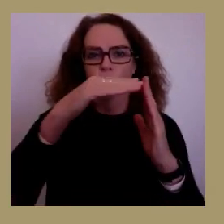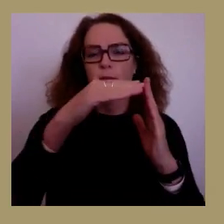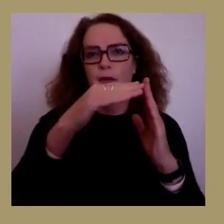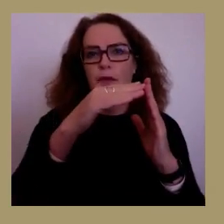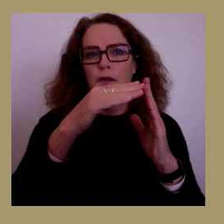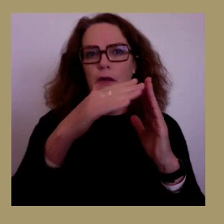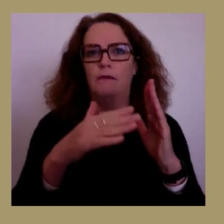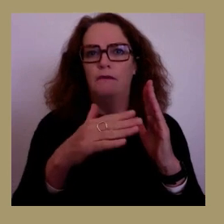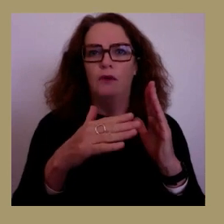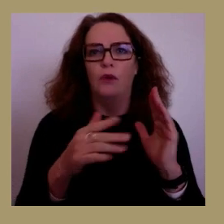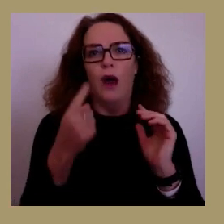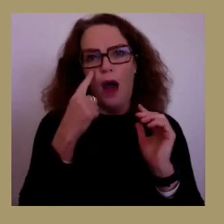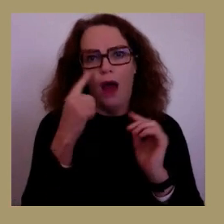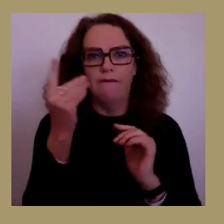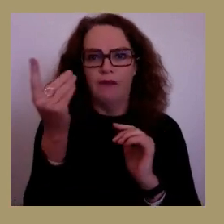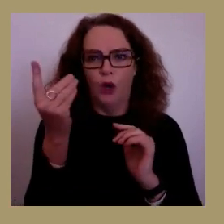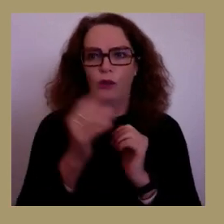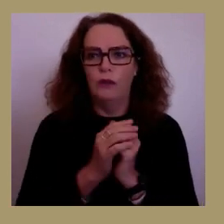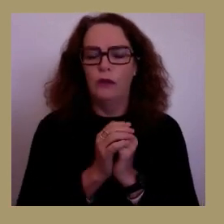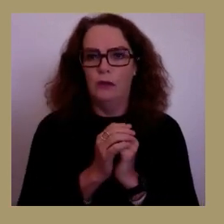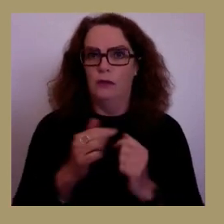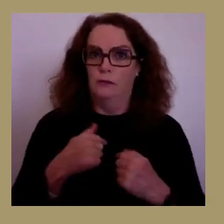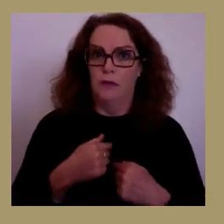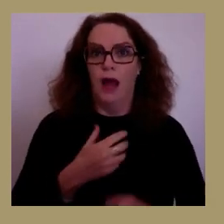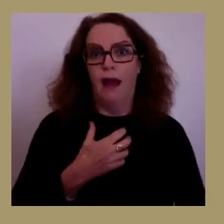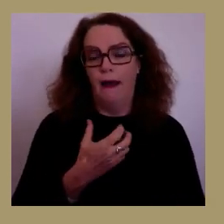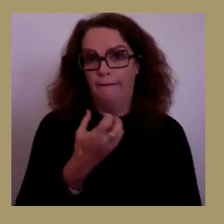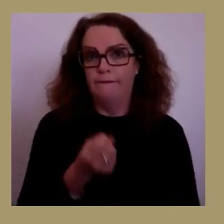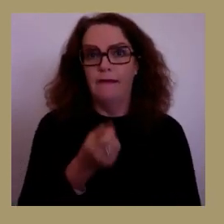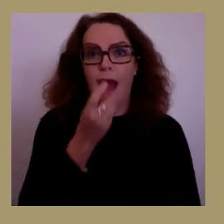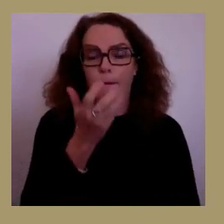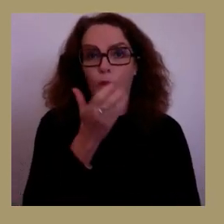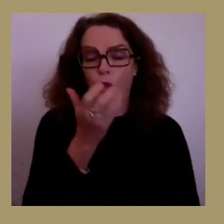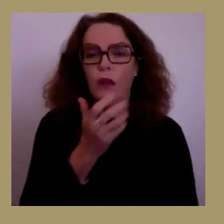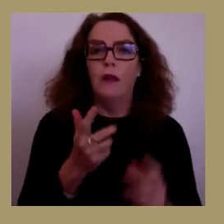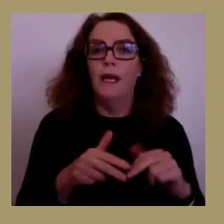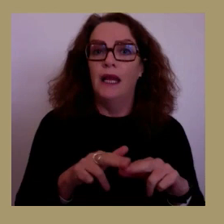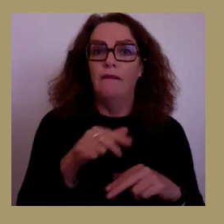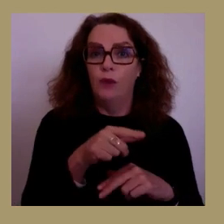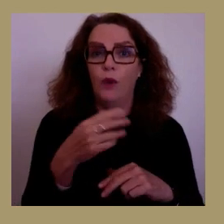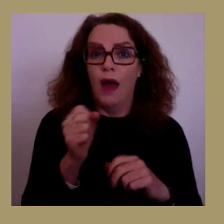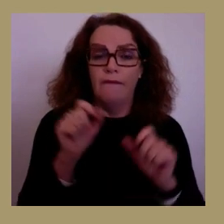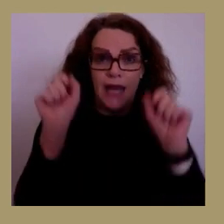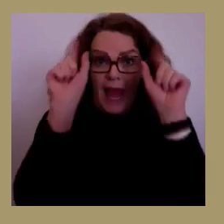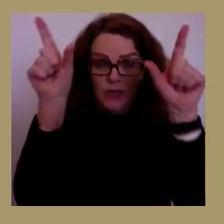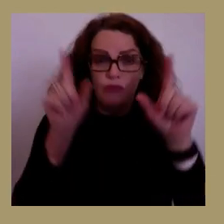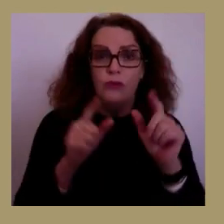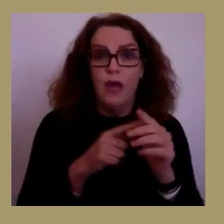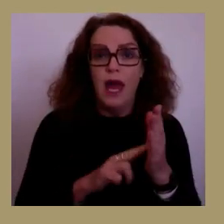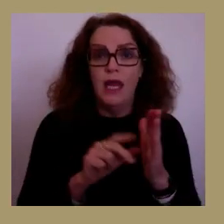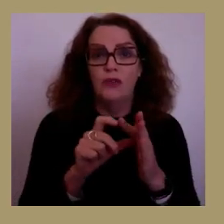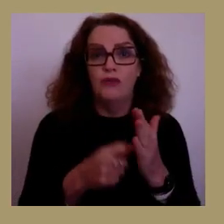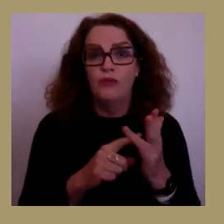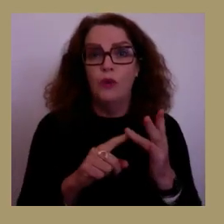iPhone instance. I myself have an iPhone. If customers have an Android device, they will have a little X to close